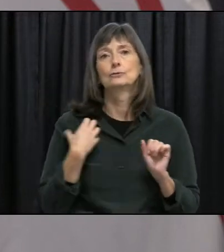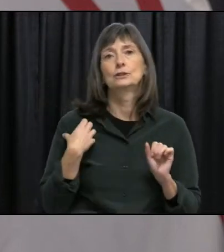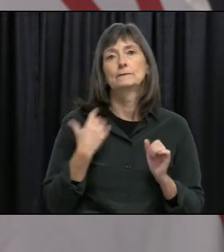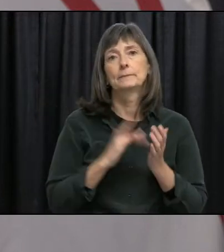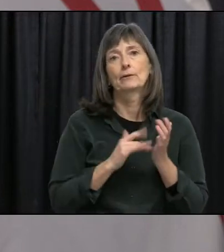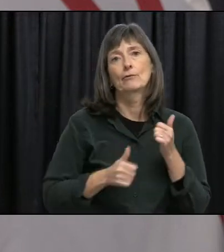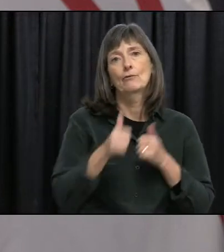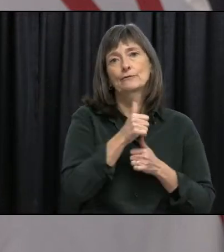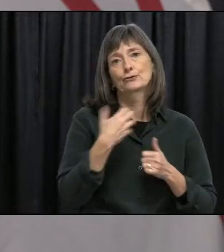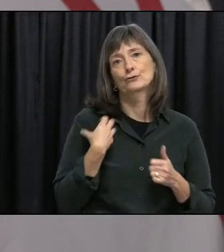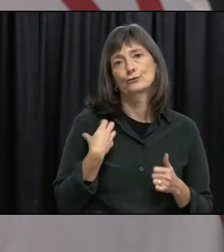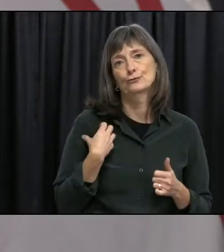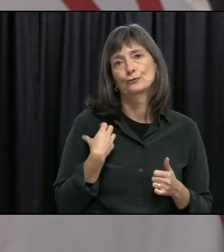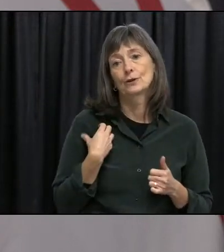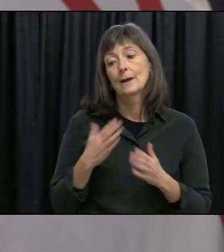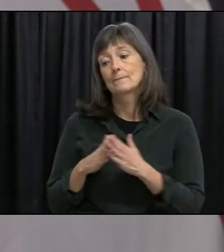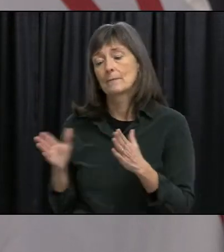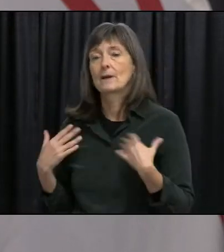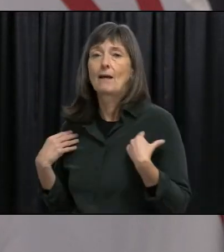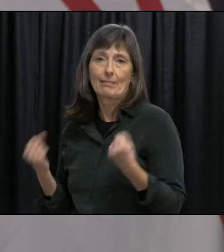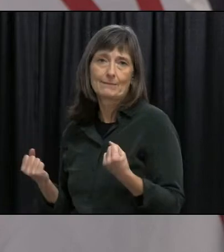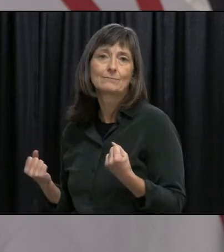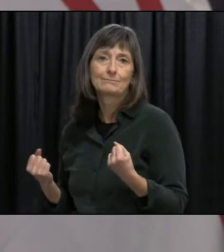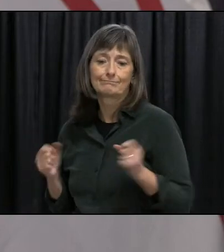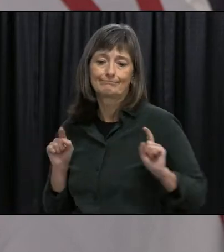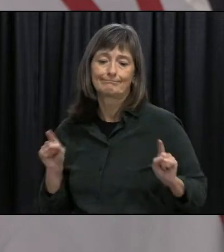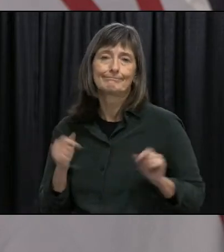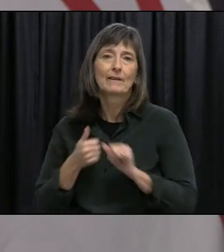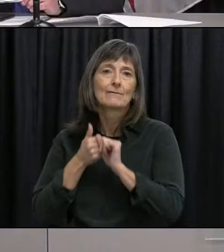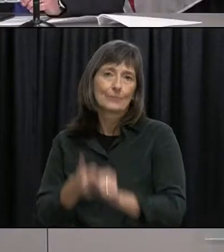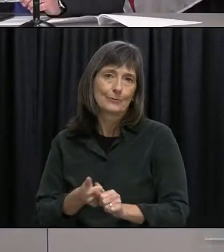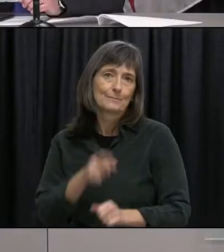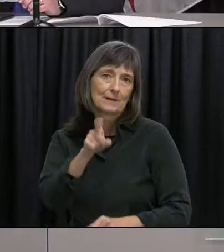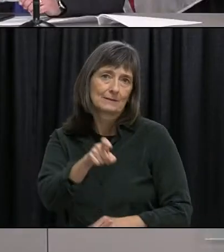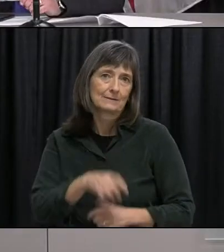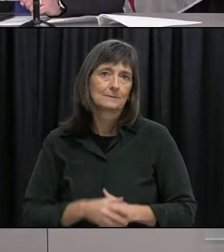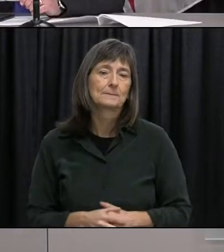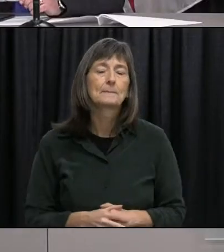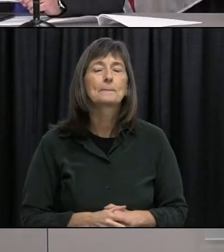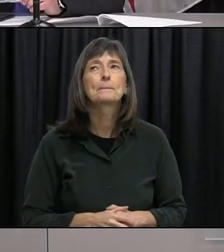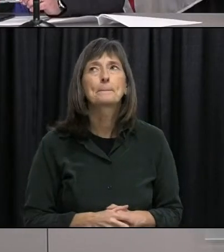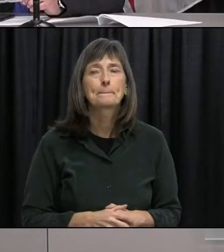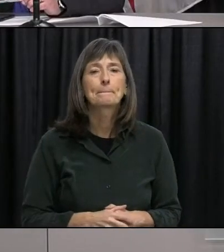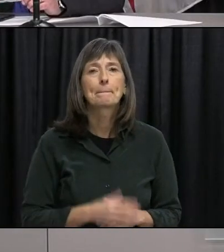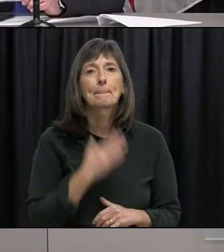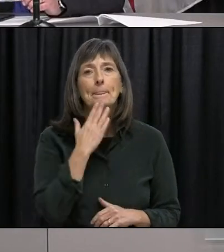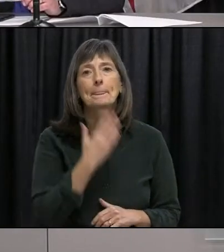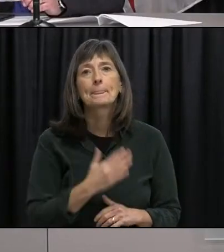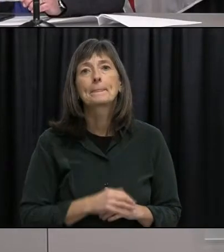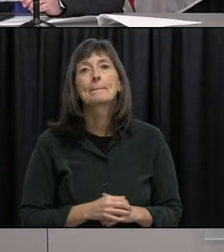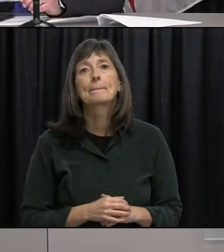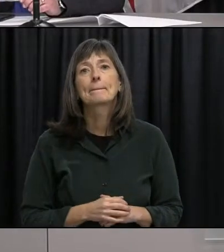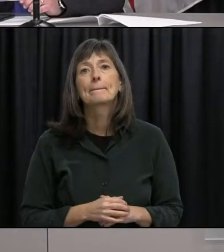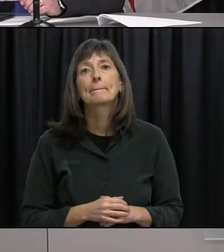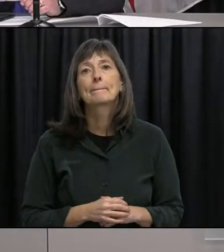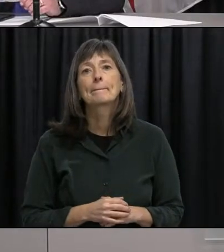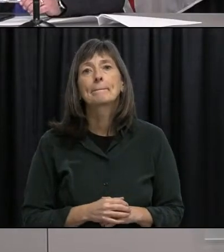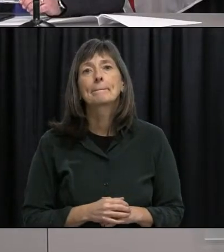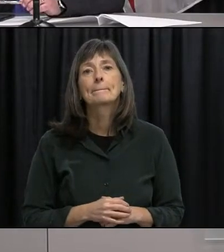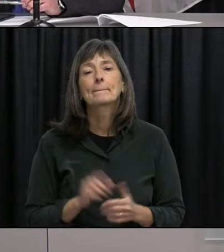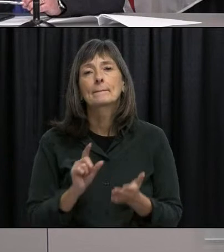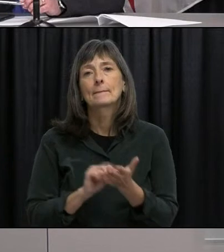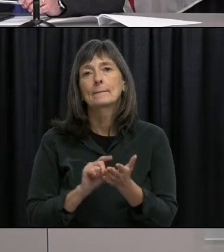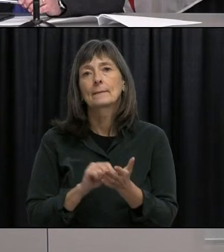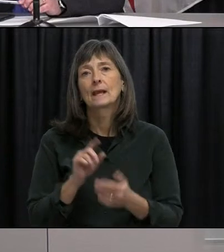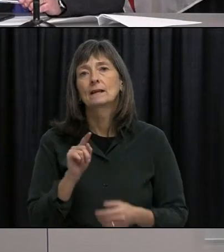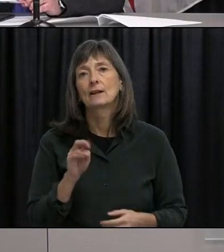and Public Health have to be followed. Thank you. Our next questions are from David Marr of The